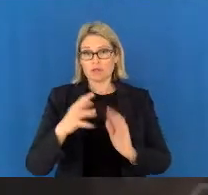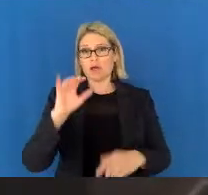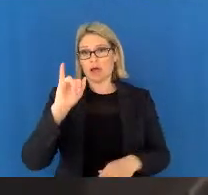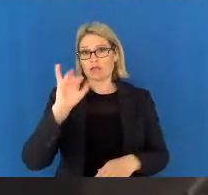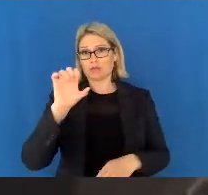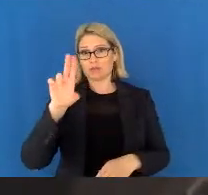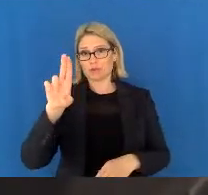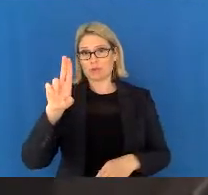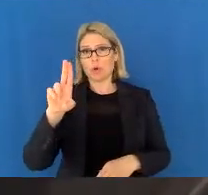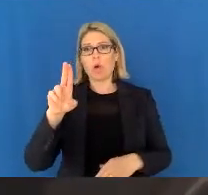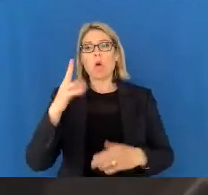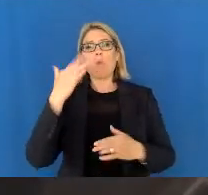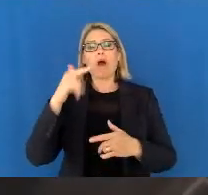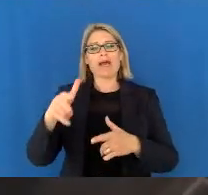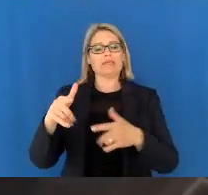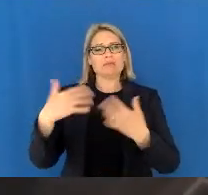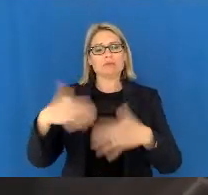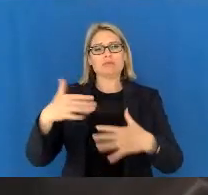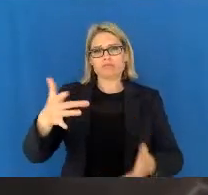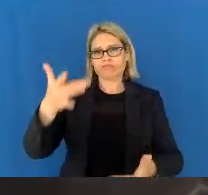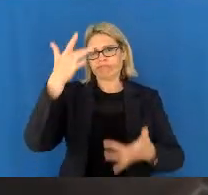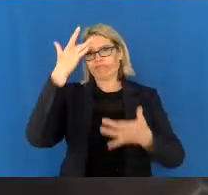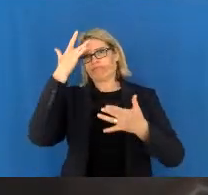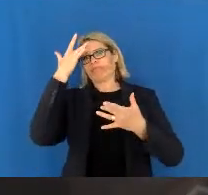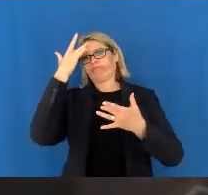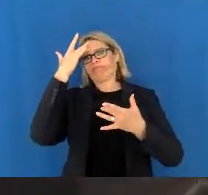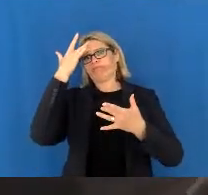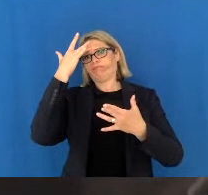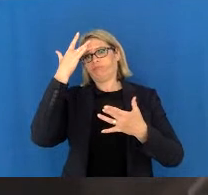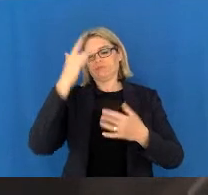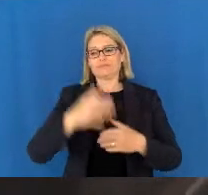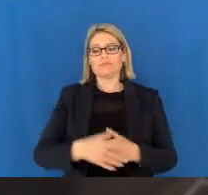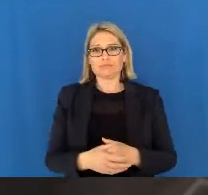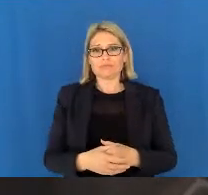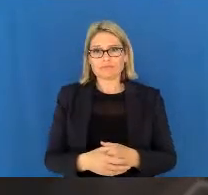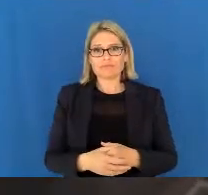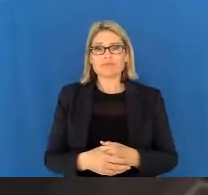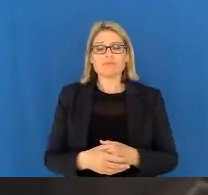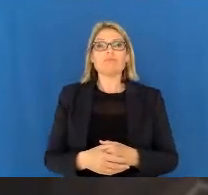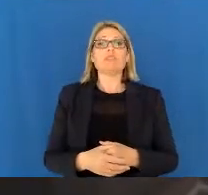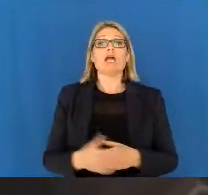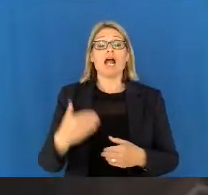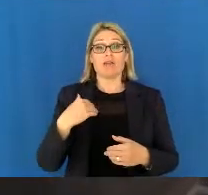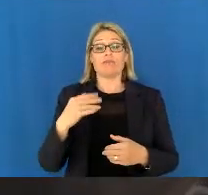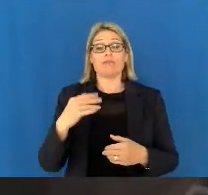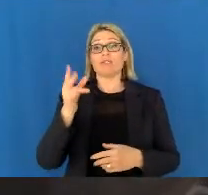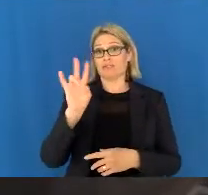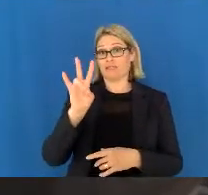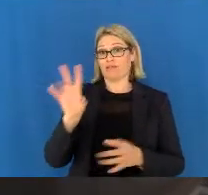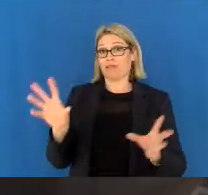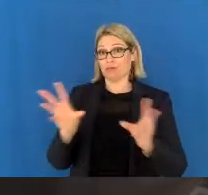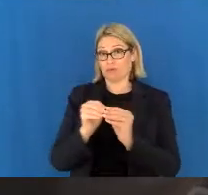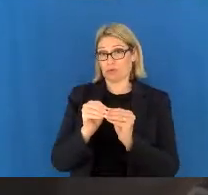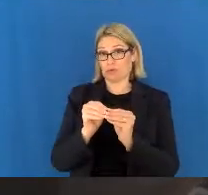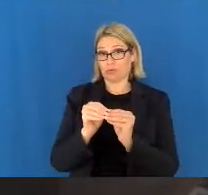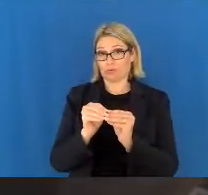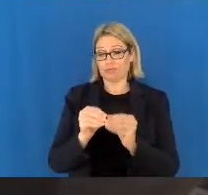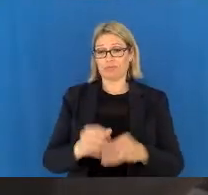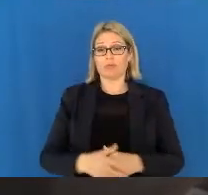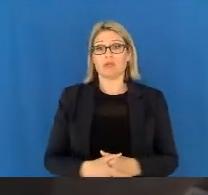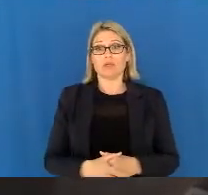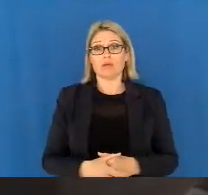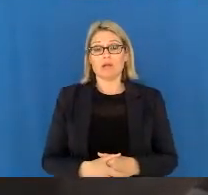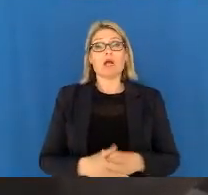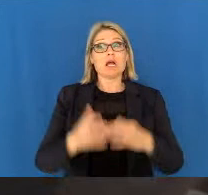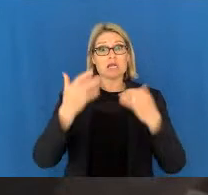had complications, or he had complications. At the COVID unit, we have 7 of them. They are